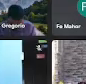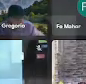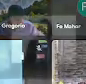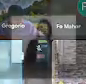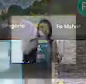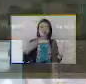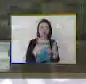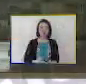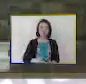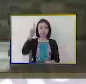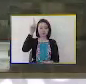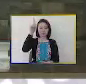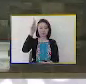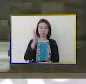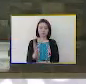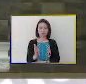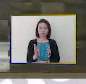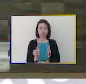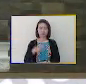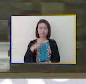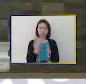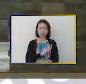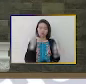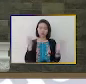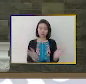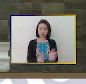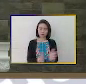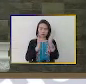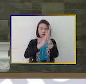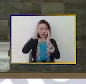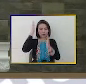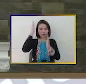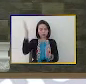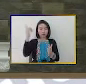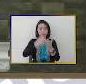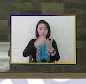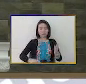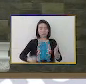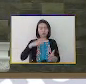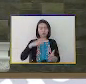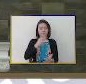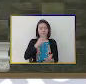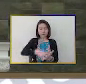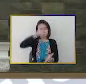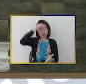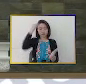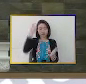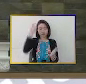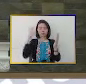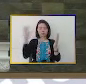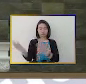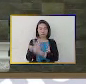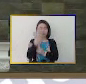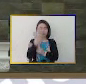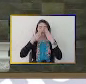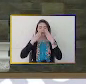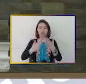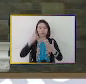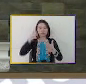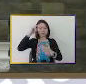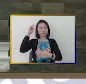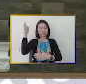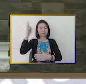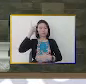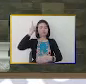Once again, oh God, we praise you for what we hear this morning. Thank you for using Pastor Bernard this morning, oh